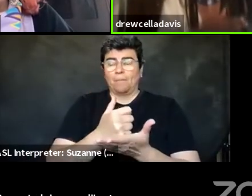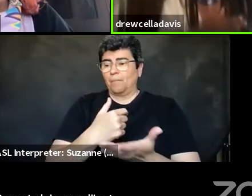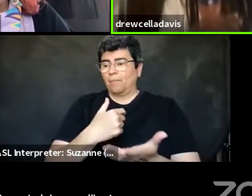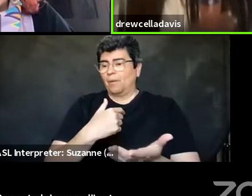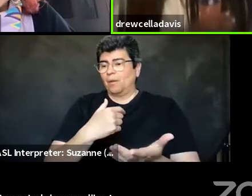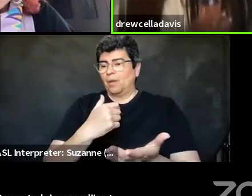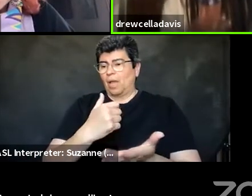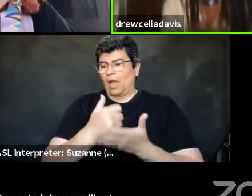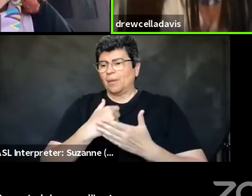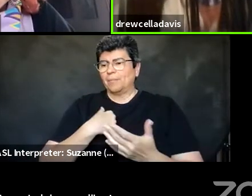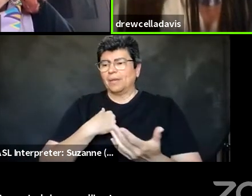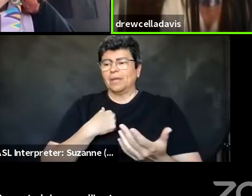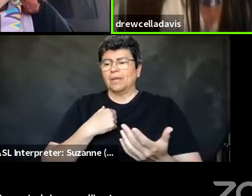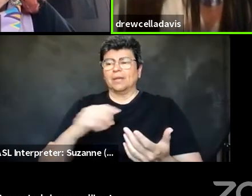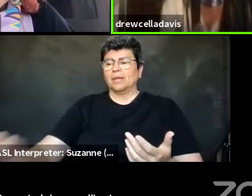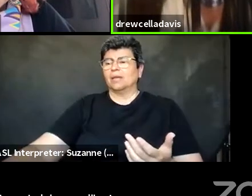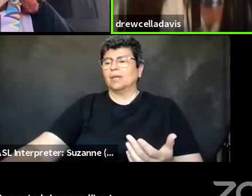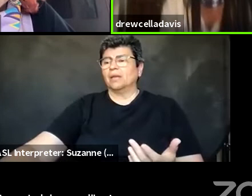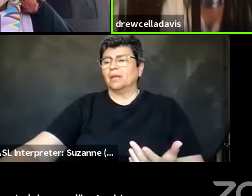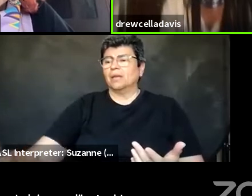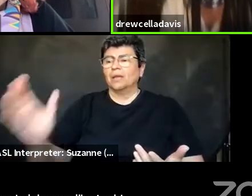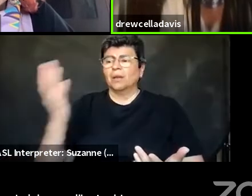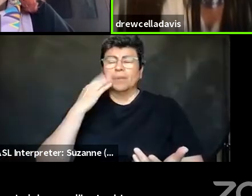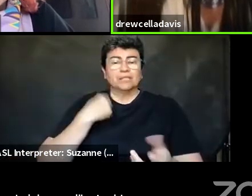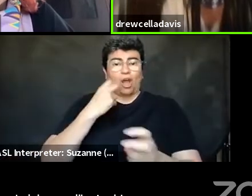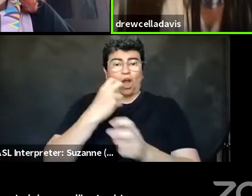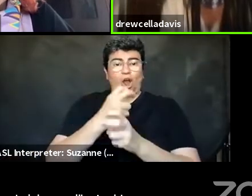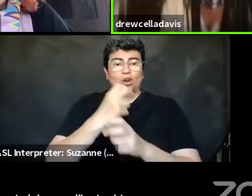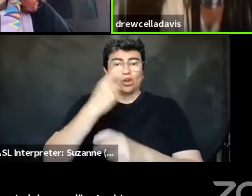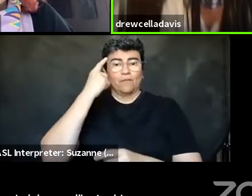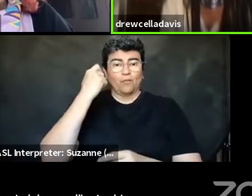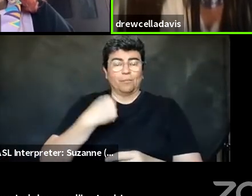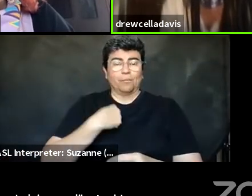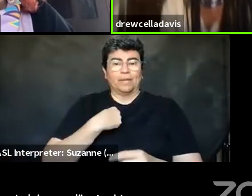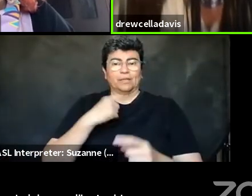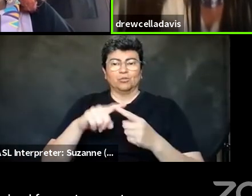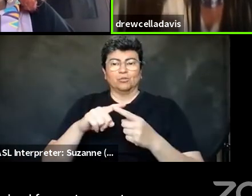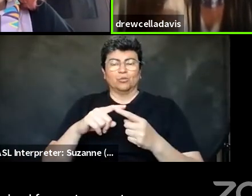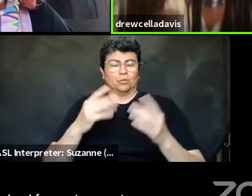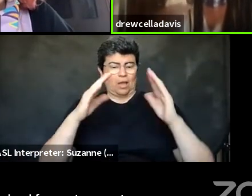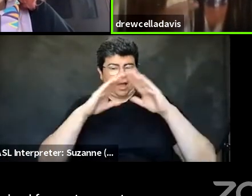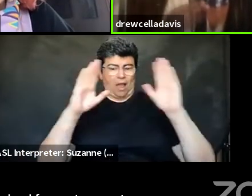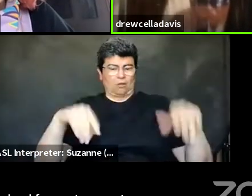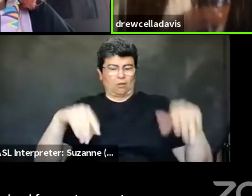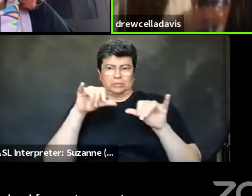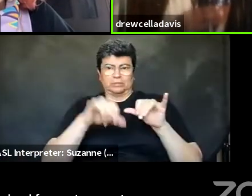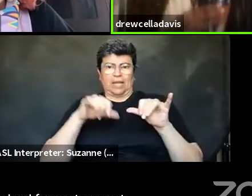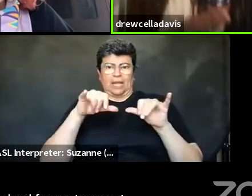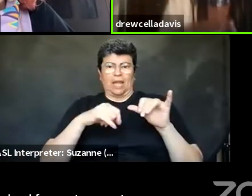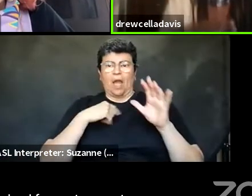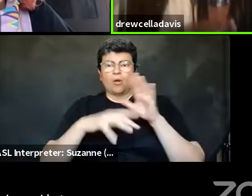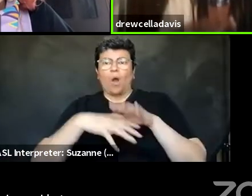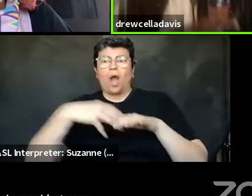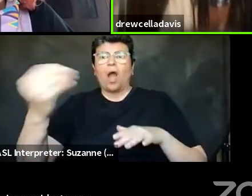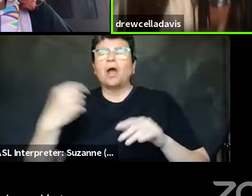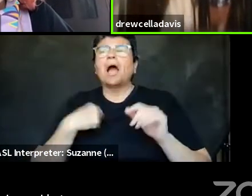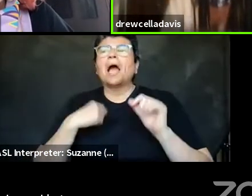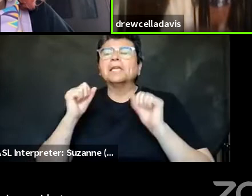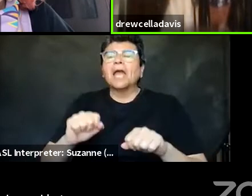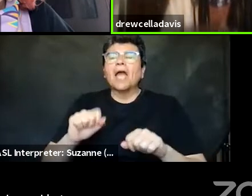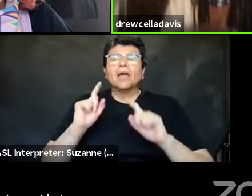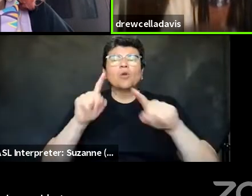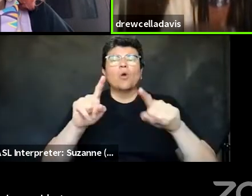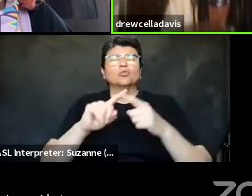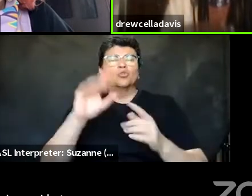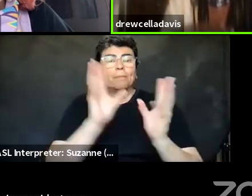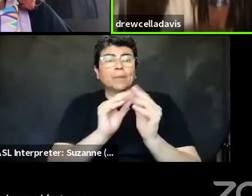said before, just because it's harder for me to go out of the house. Like I've been able to go to Zoom